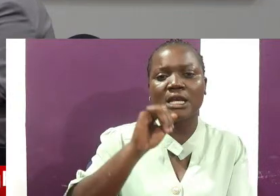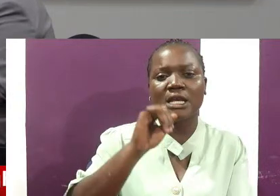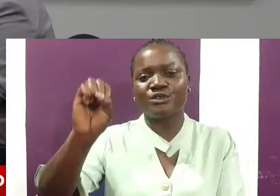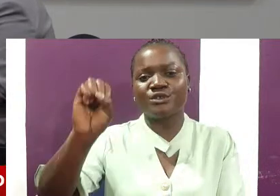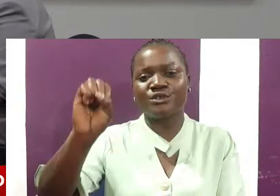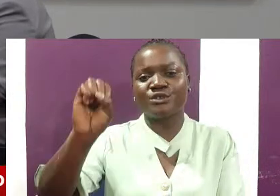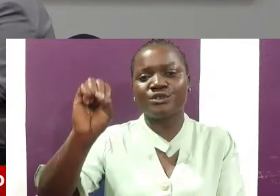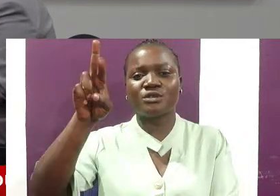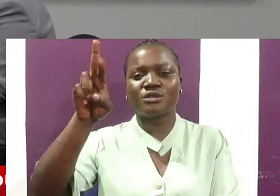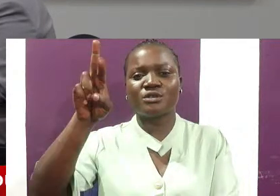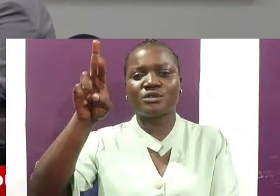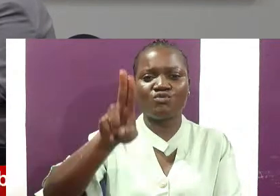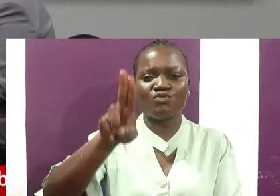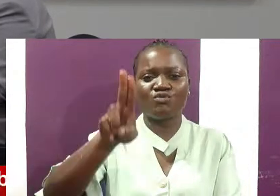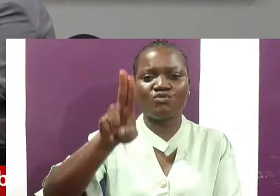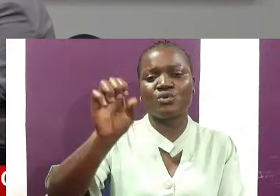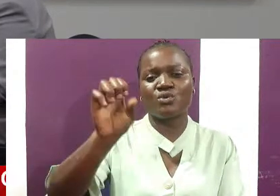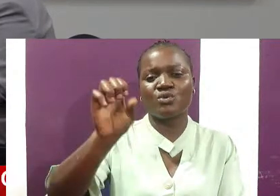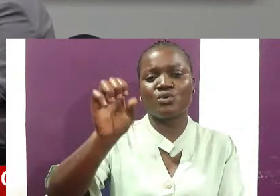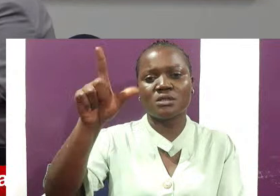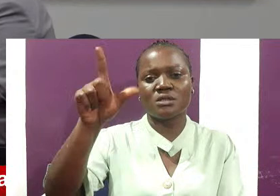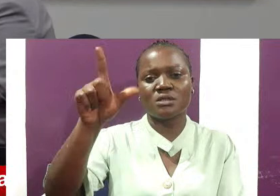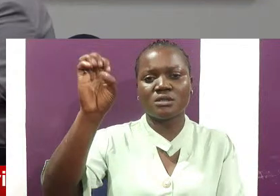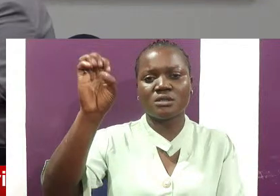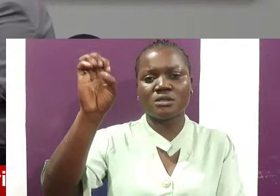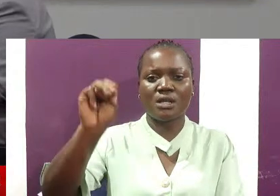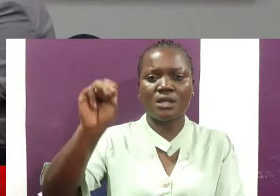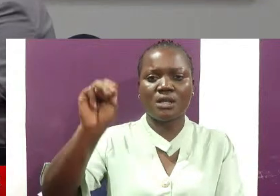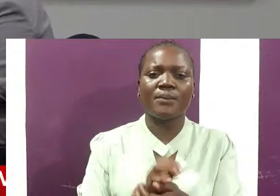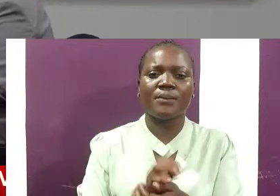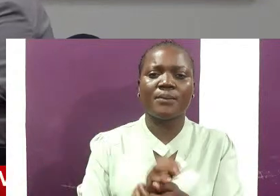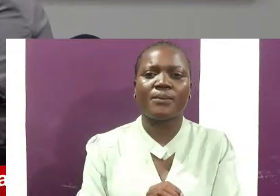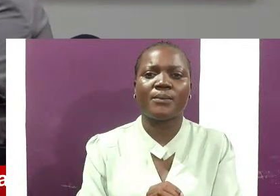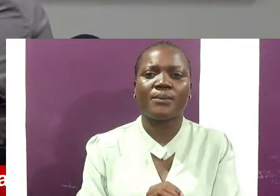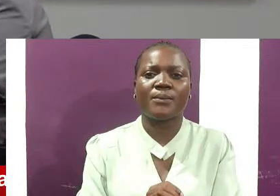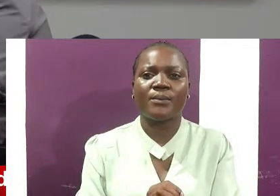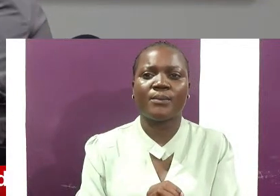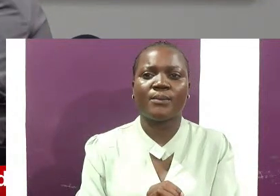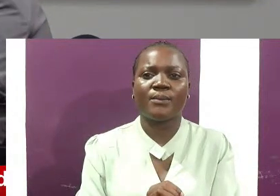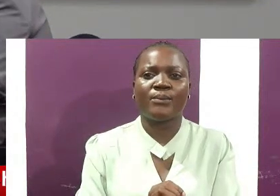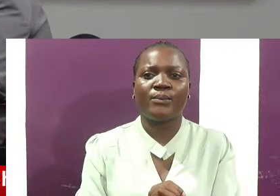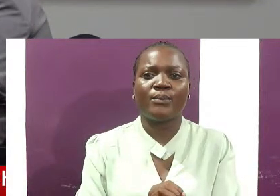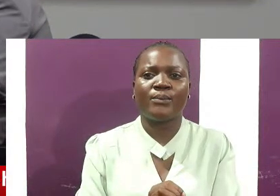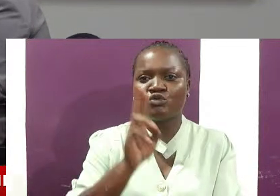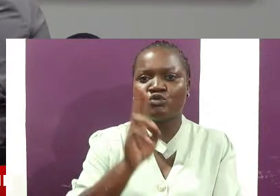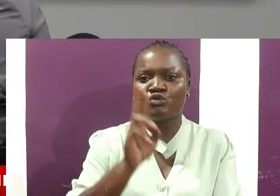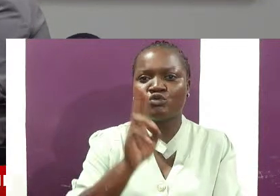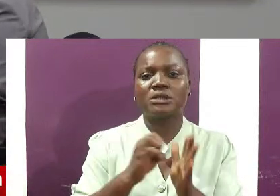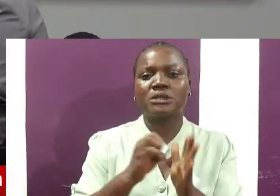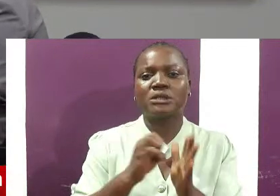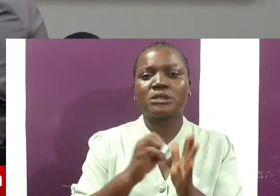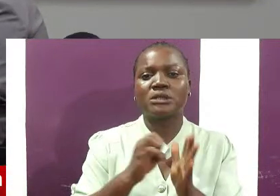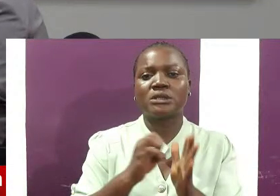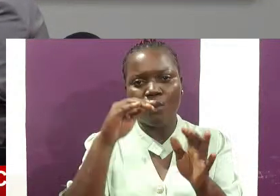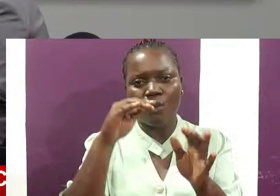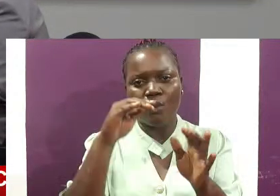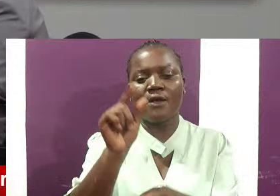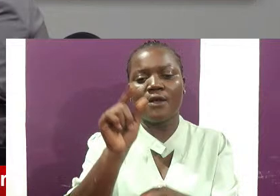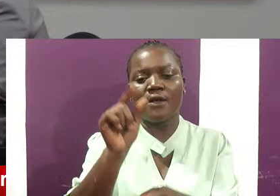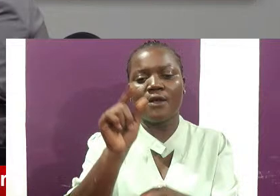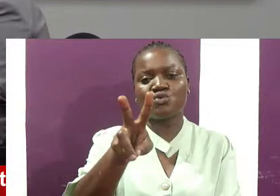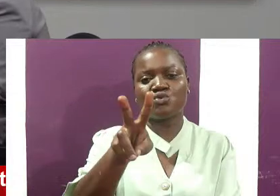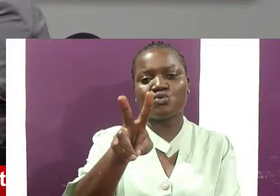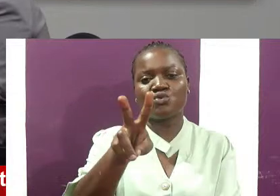been seated physically. Well, and here's an example of this too. Many companies get started in